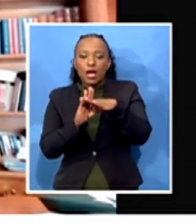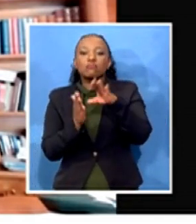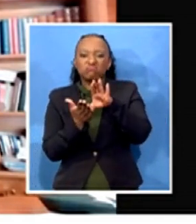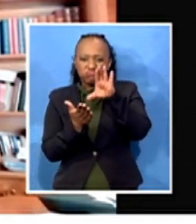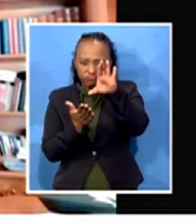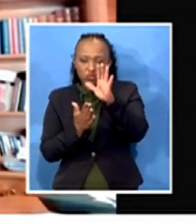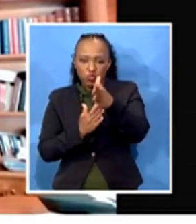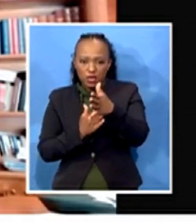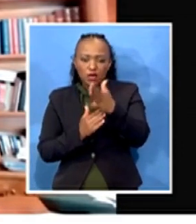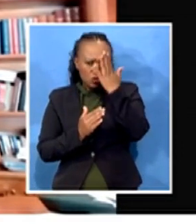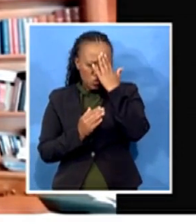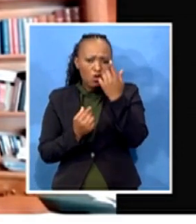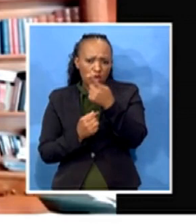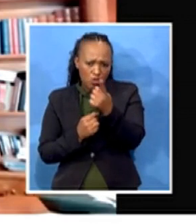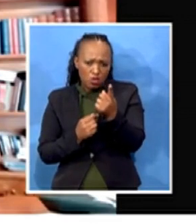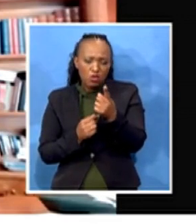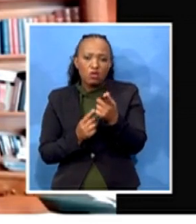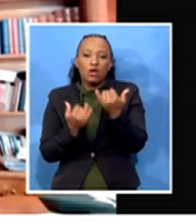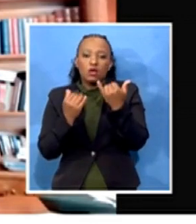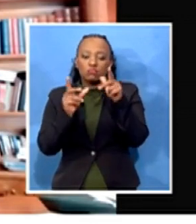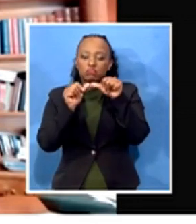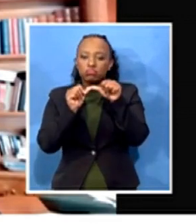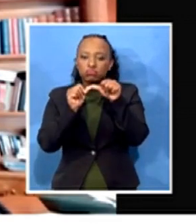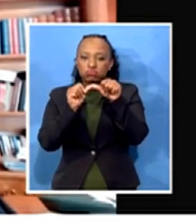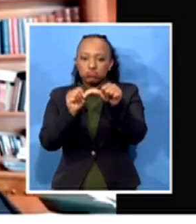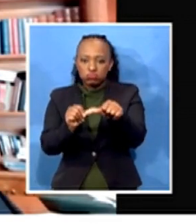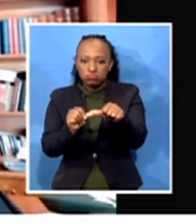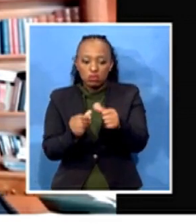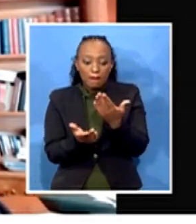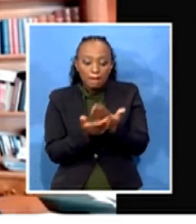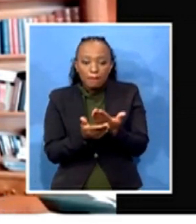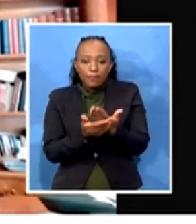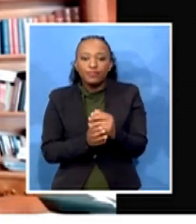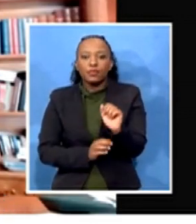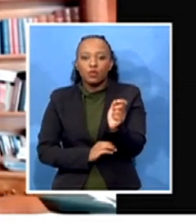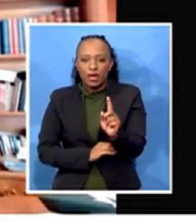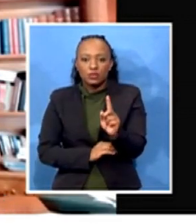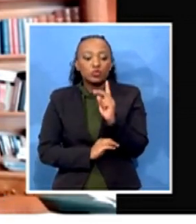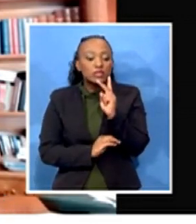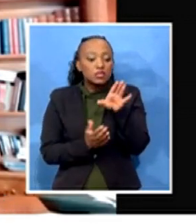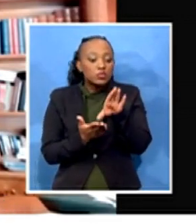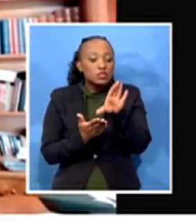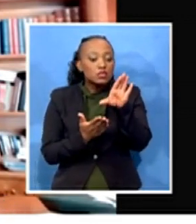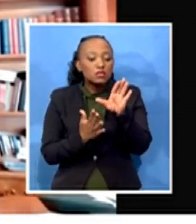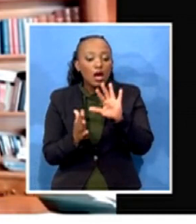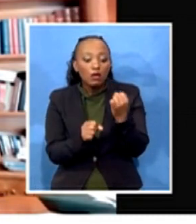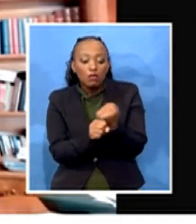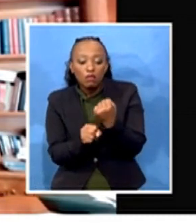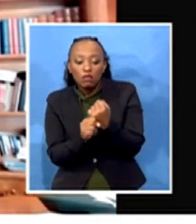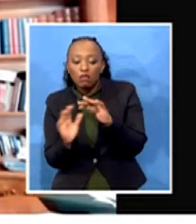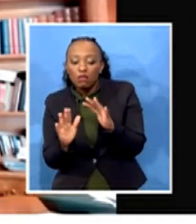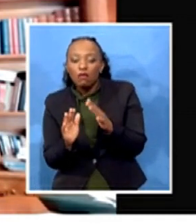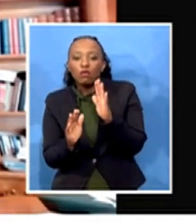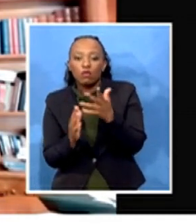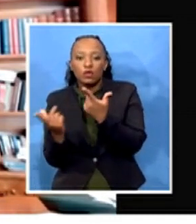to leverage its potential. We will be giving renewed attention to